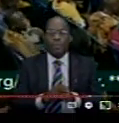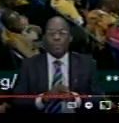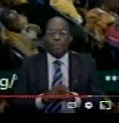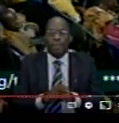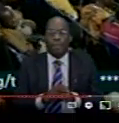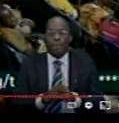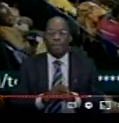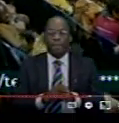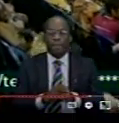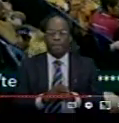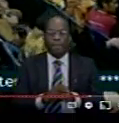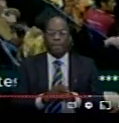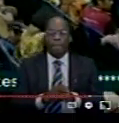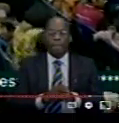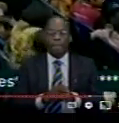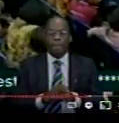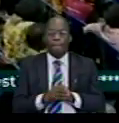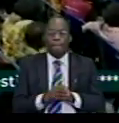Testimonies online.